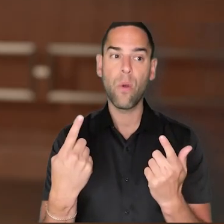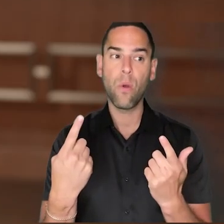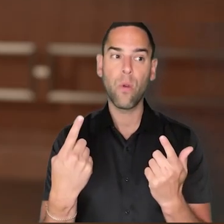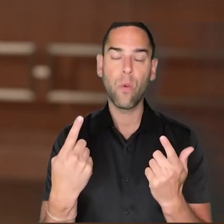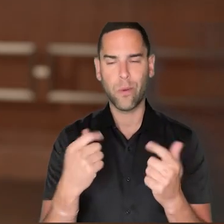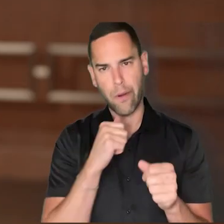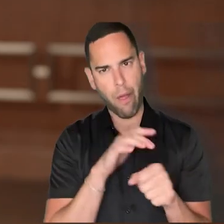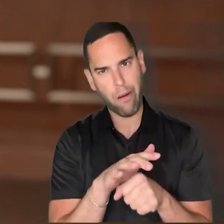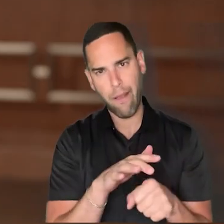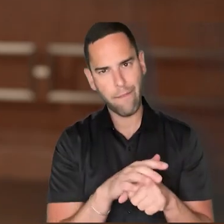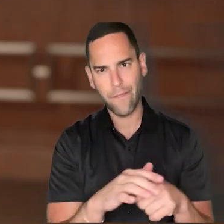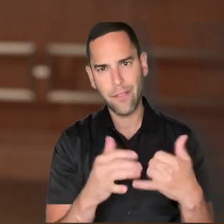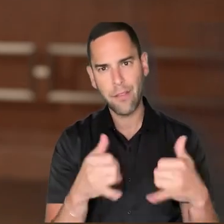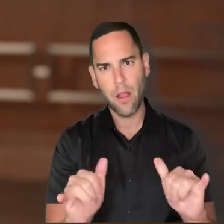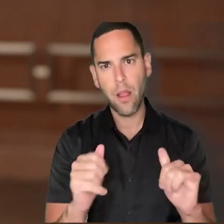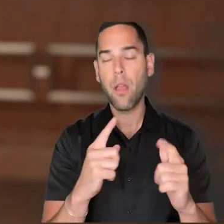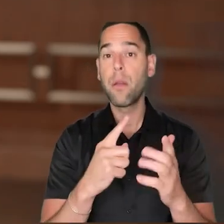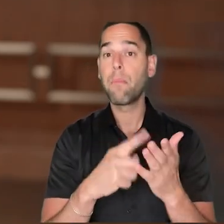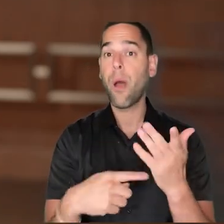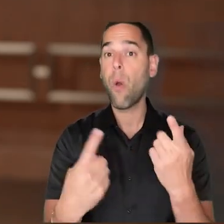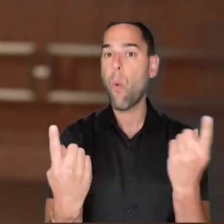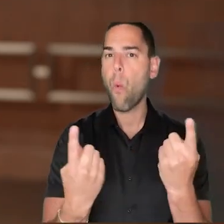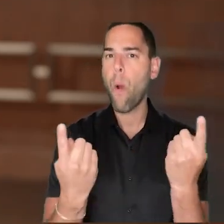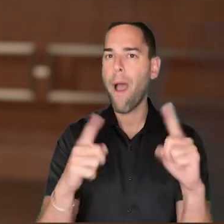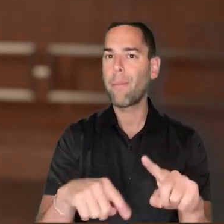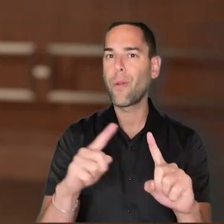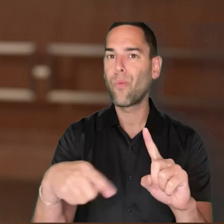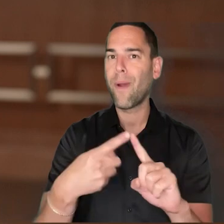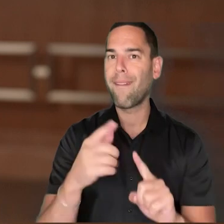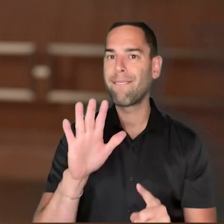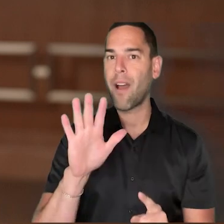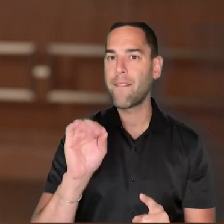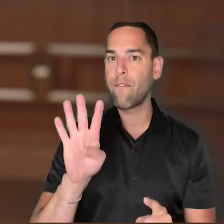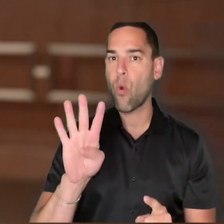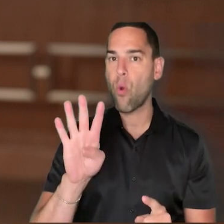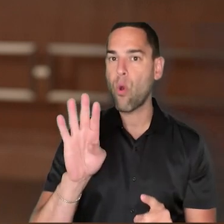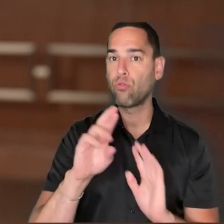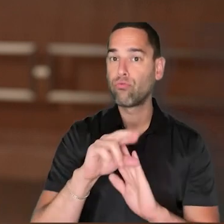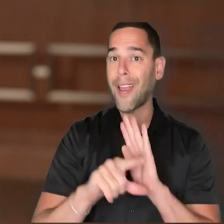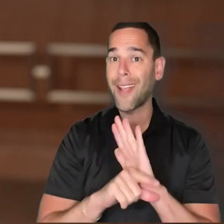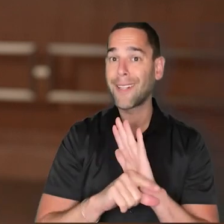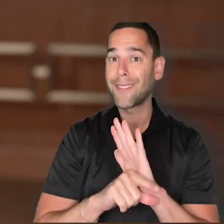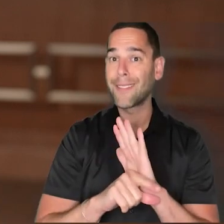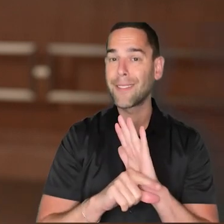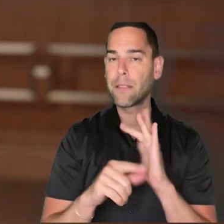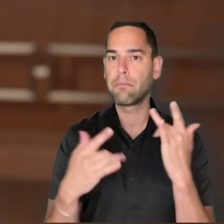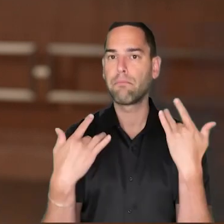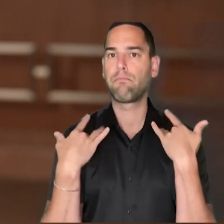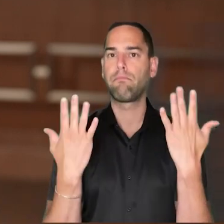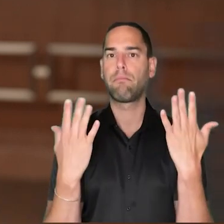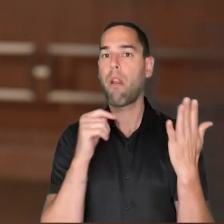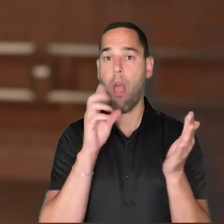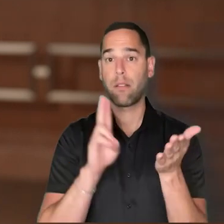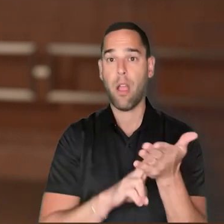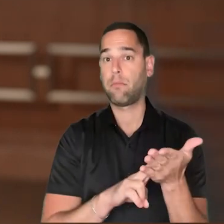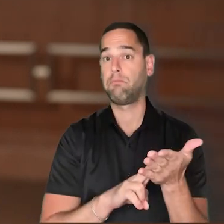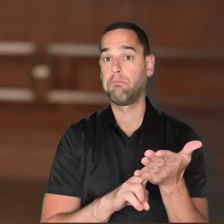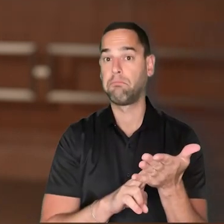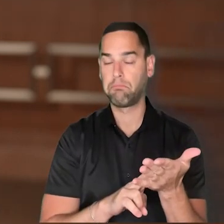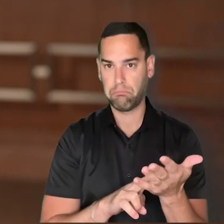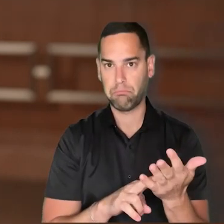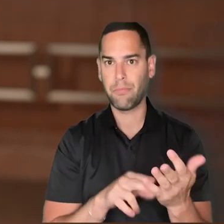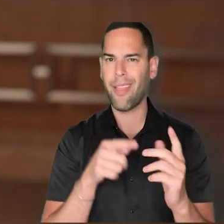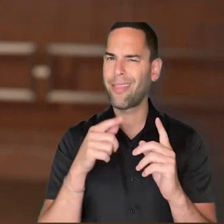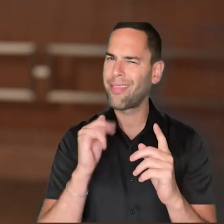many as I would like, is, you know, what happened when the 504 regulations were not signed. I think that really was a